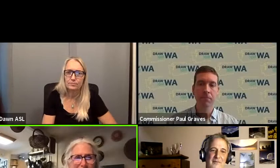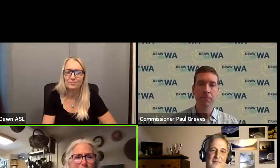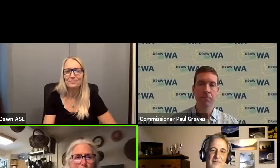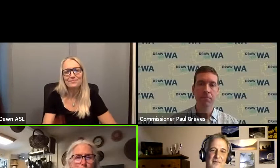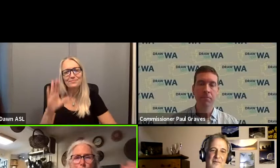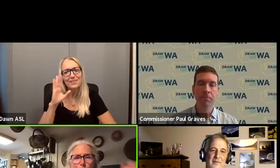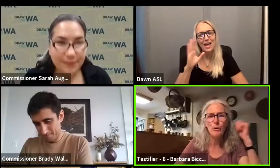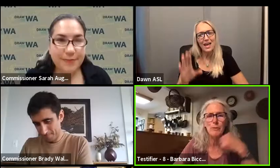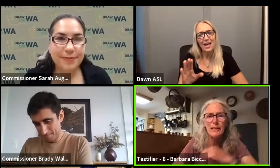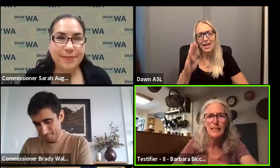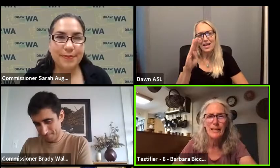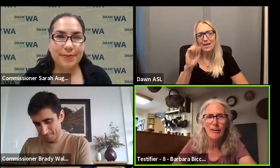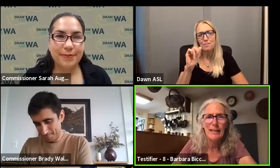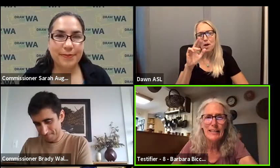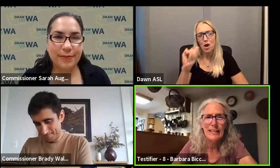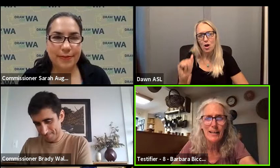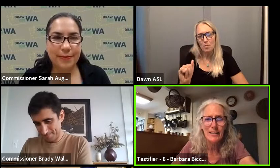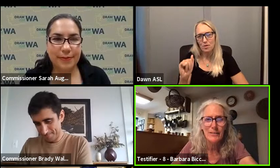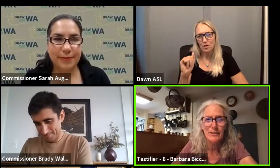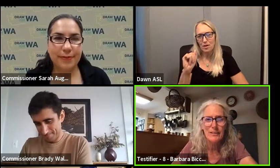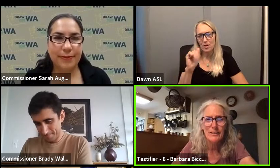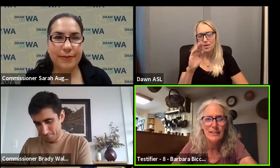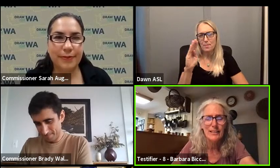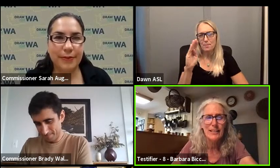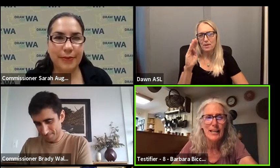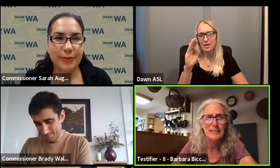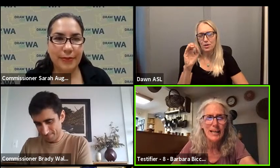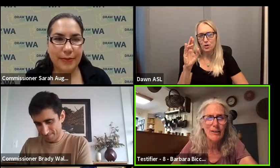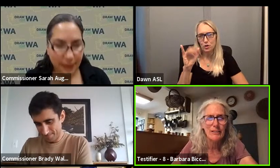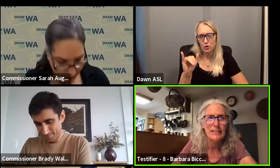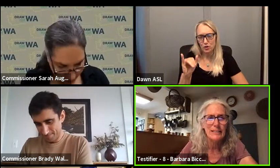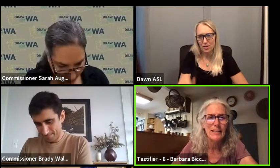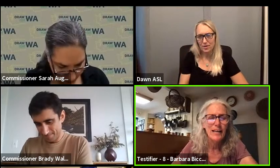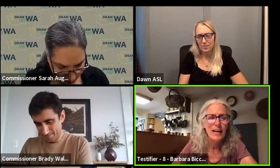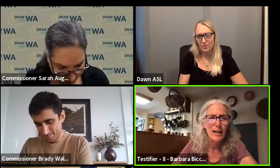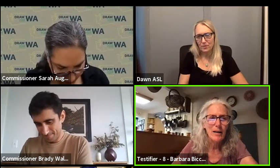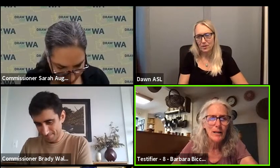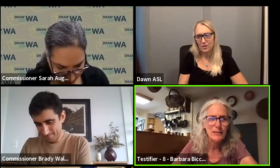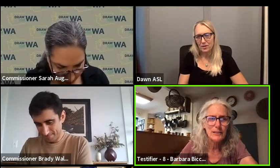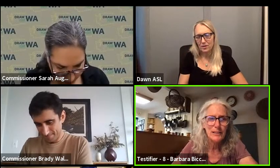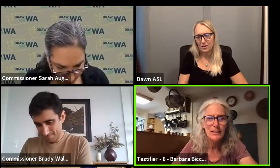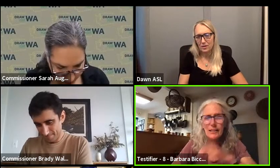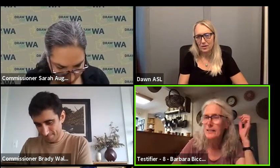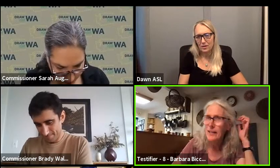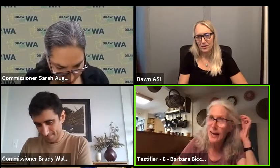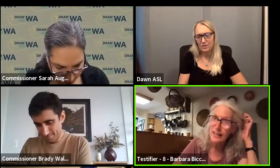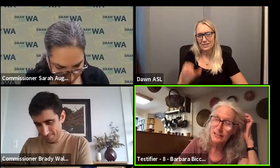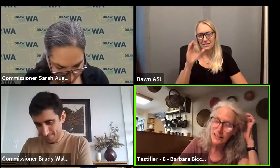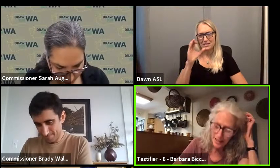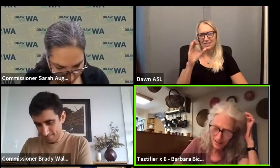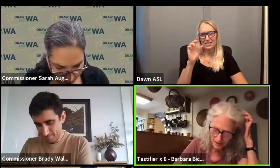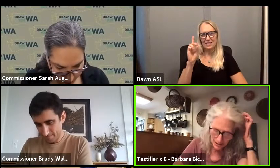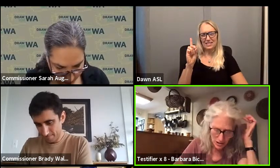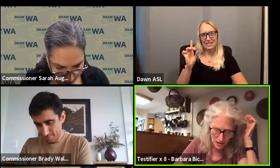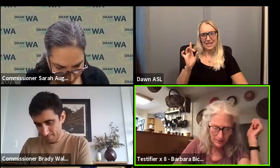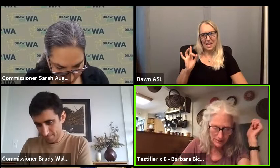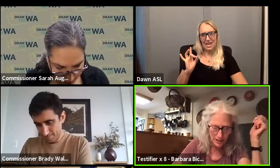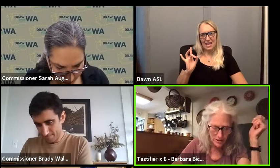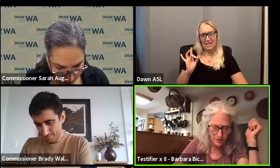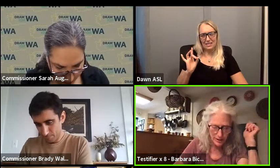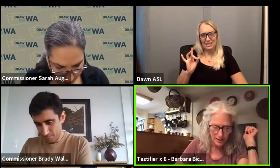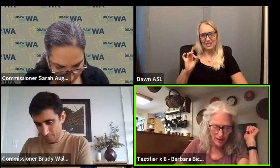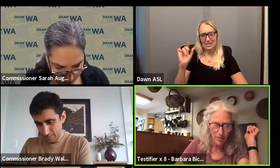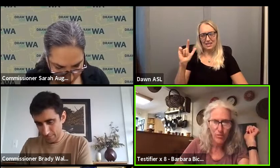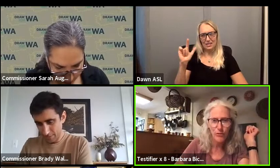Hi, I'm Barbara B. Keary. I live in Kittitas County. That's CD 8 and